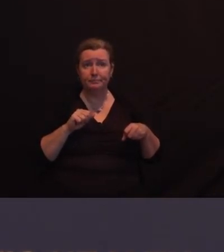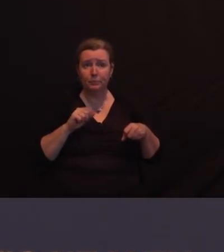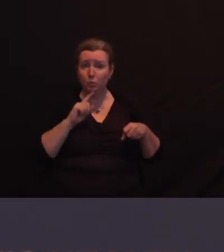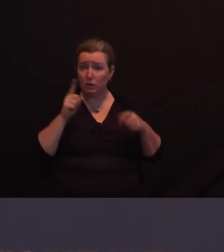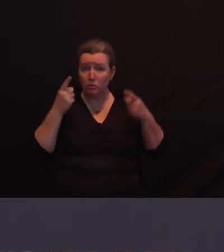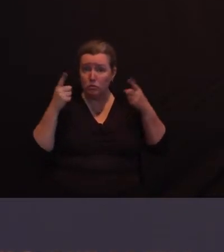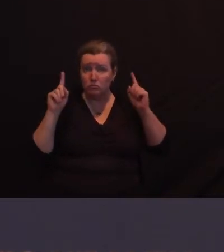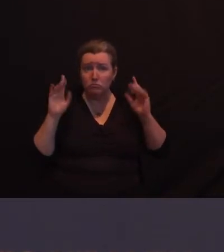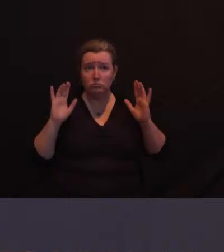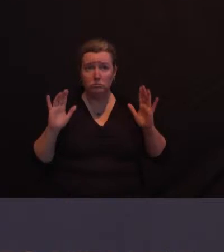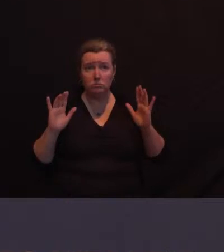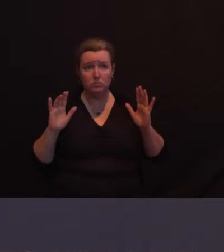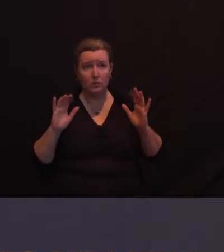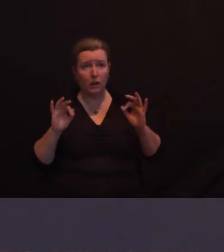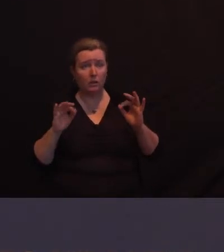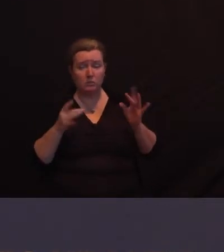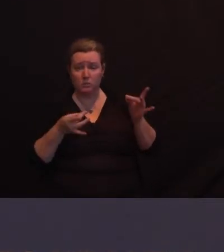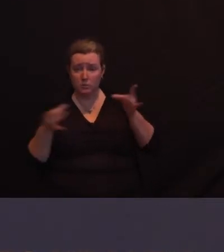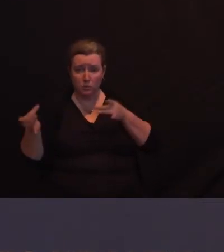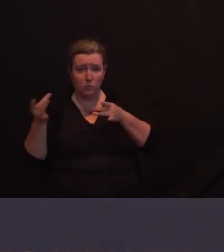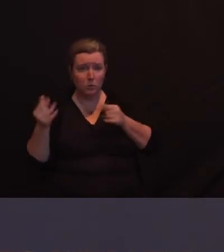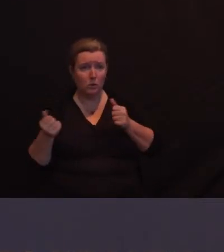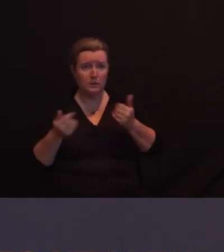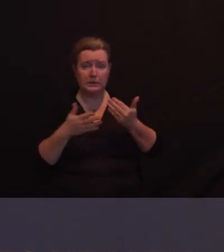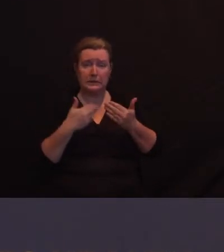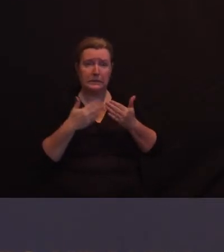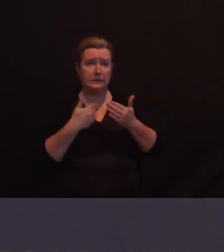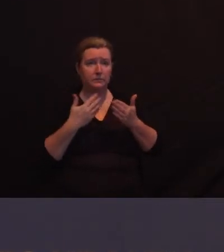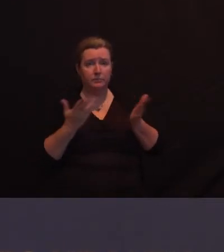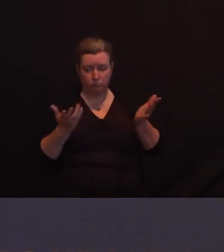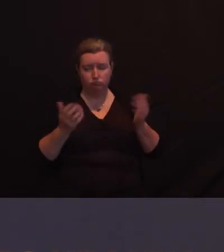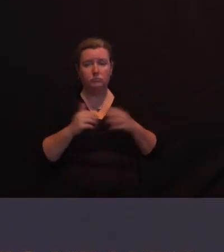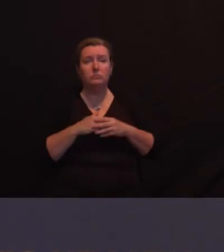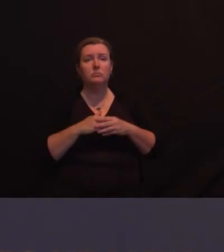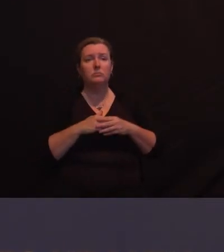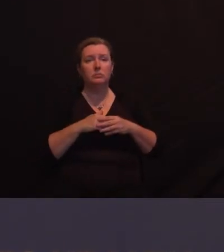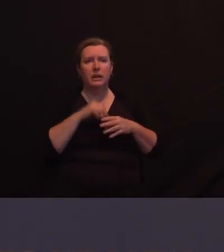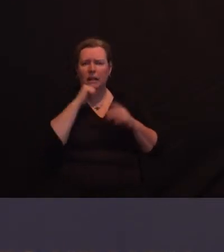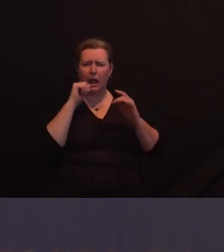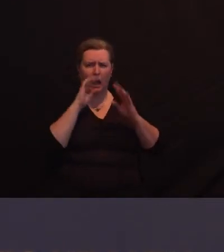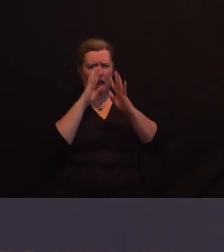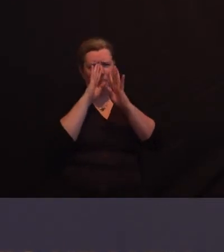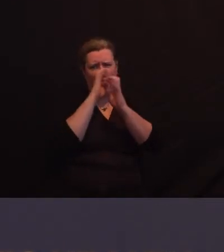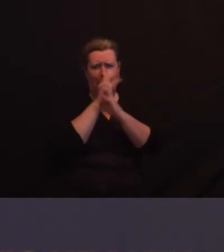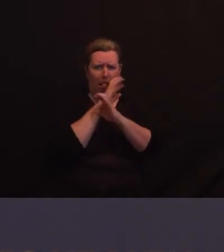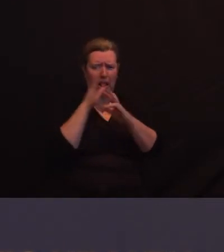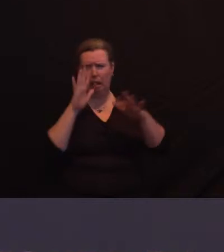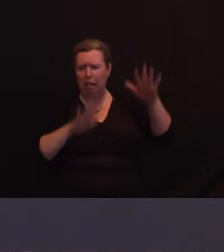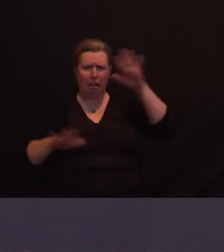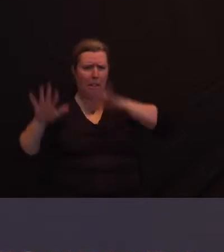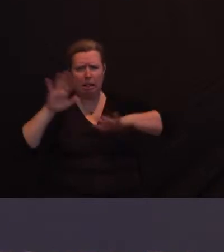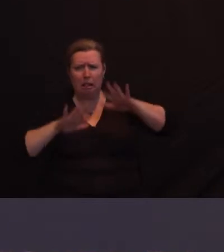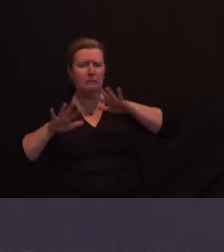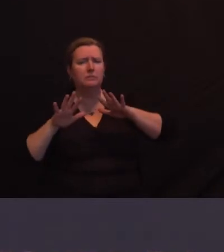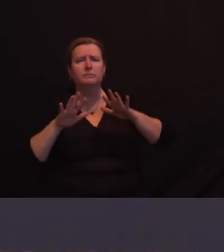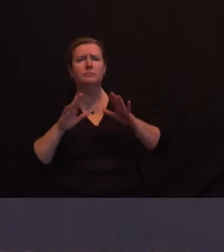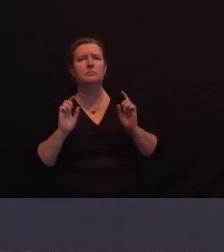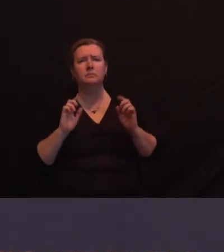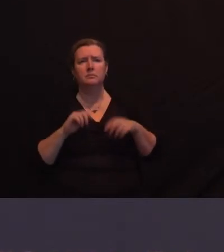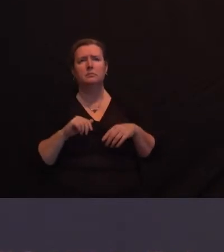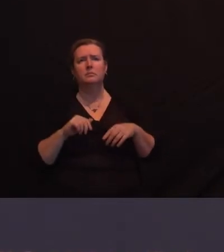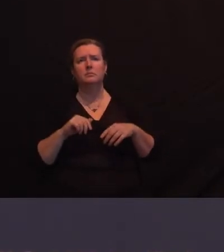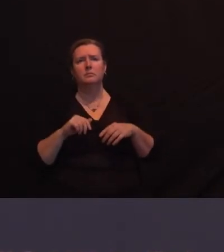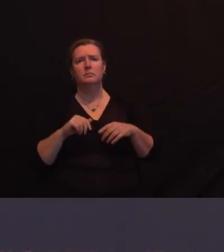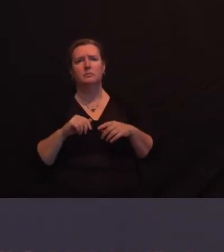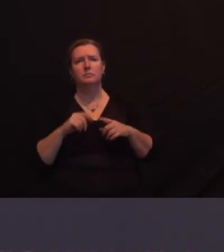possible, and as painless as possible. And I don't think we've ever feared about positivity rate. I know that was a